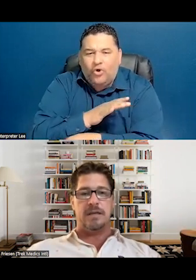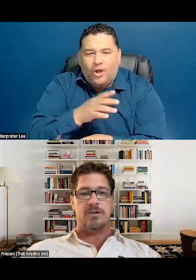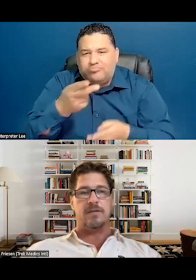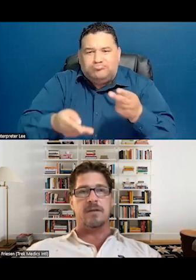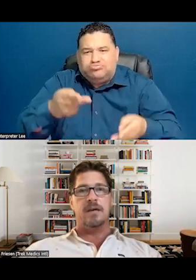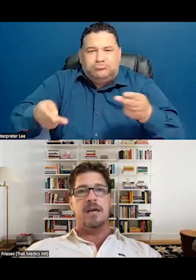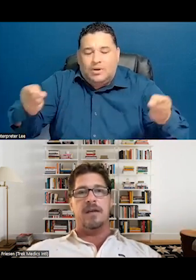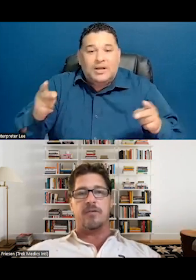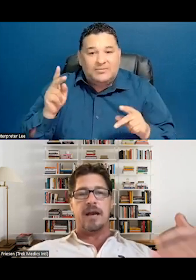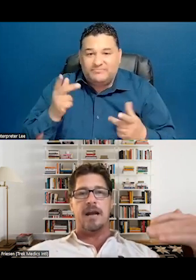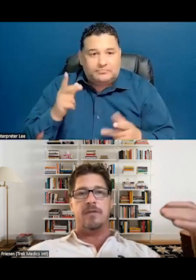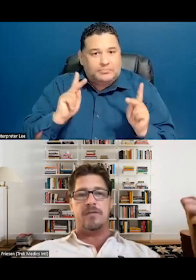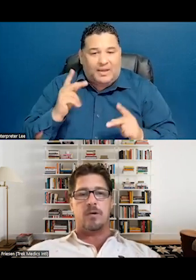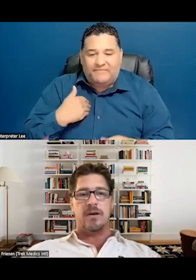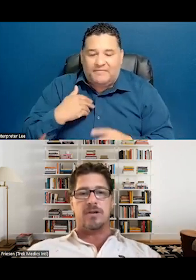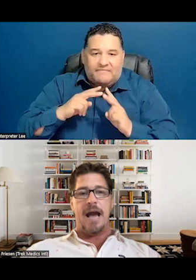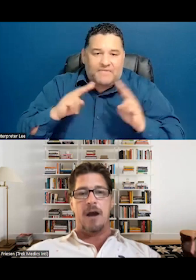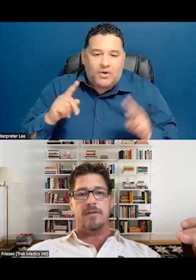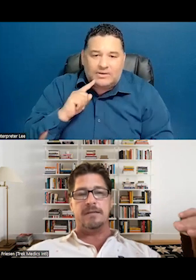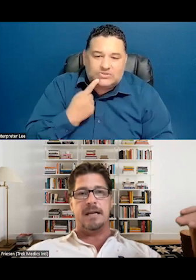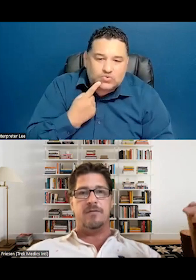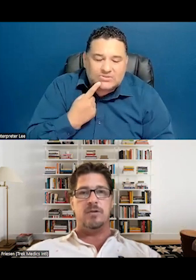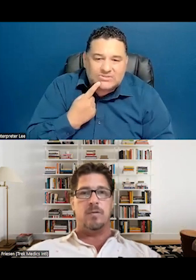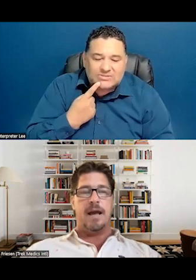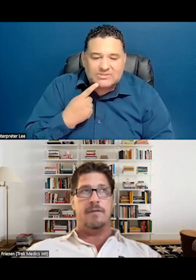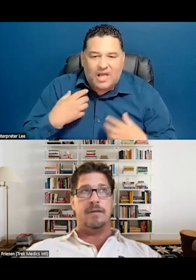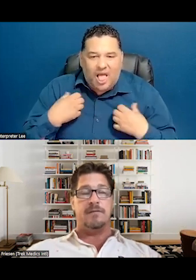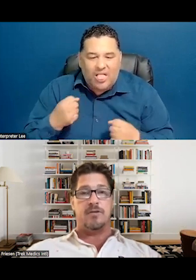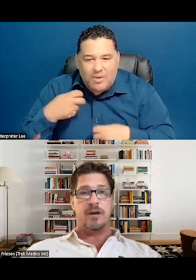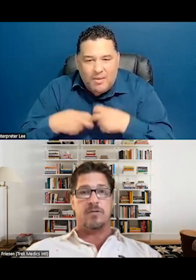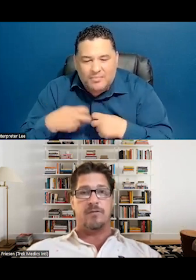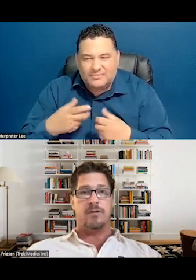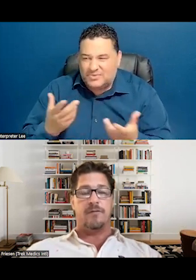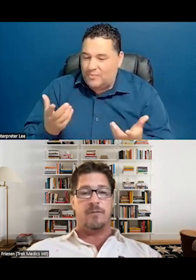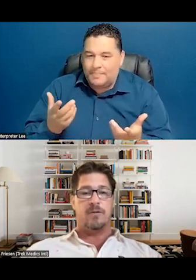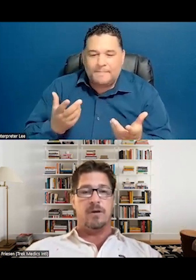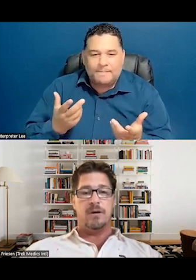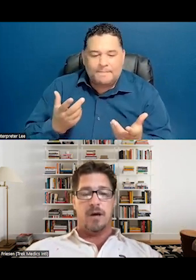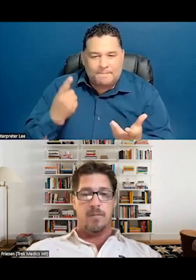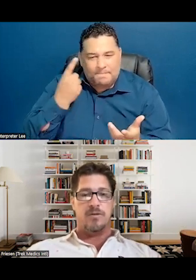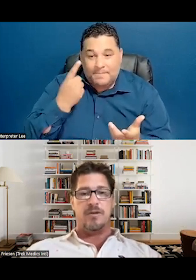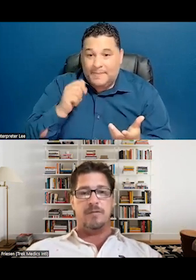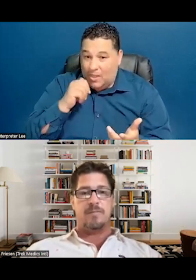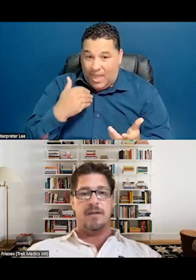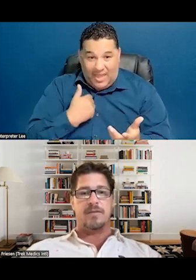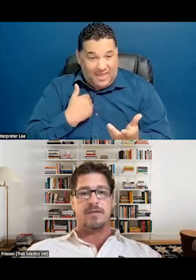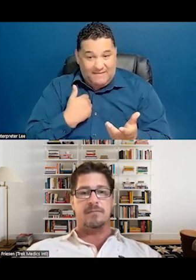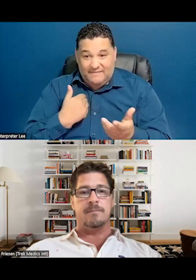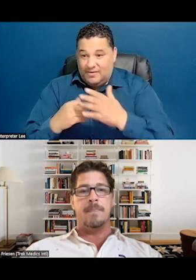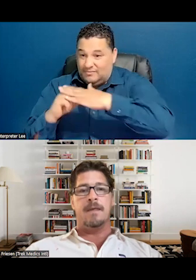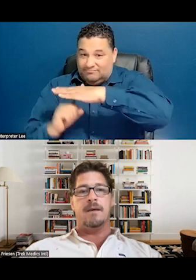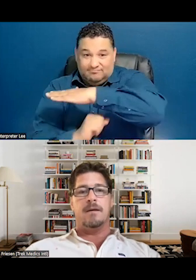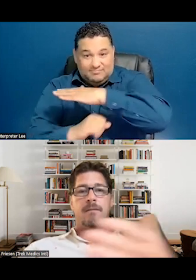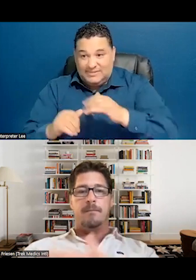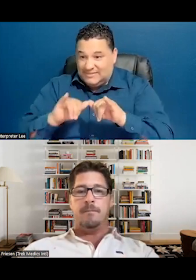acute conditions. And so that kind of raised the question, how is it that if you don't have the infrastructure for a formal emergency response